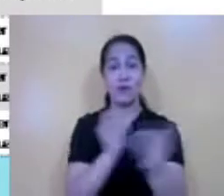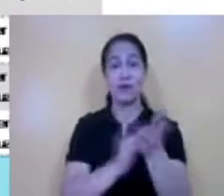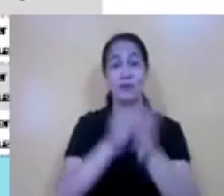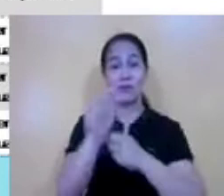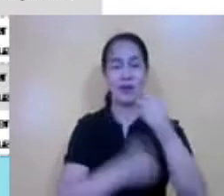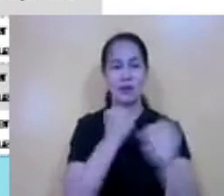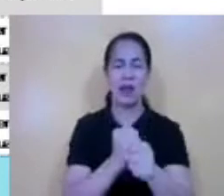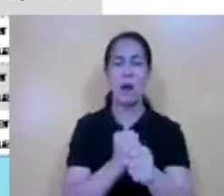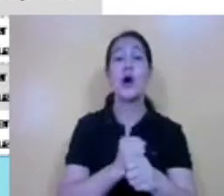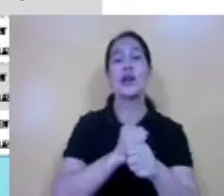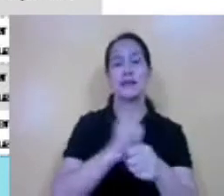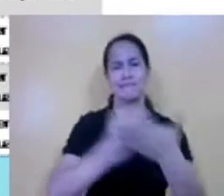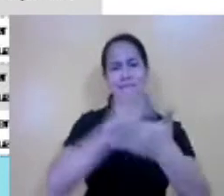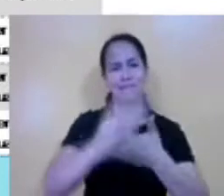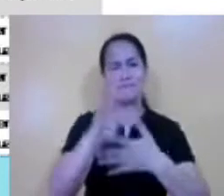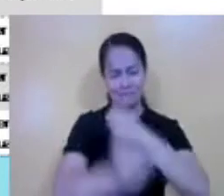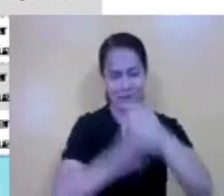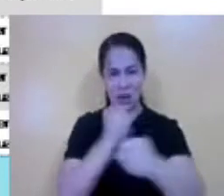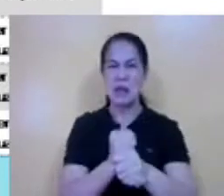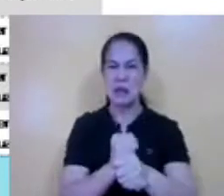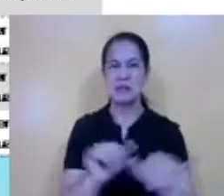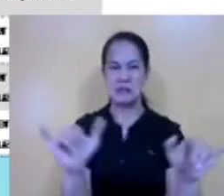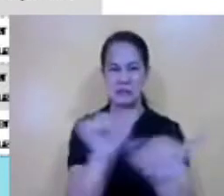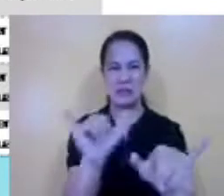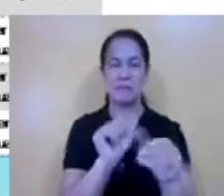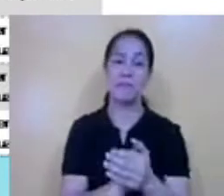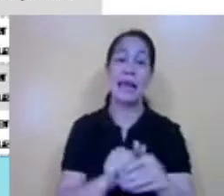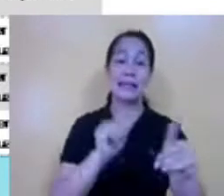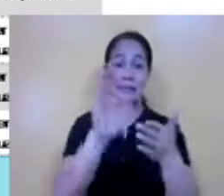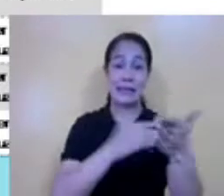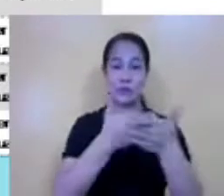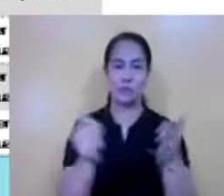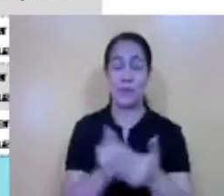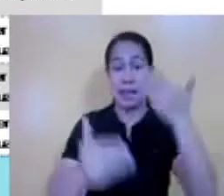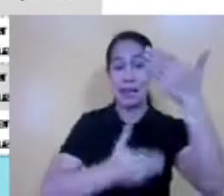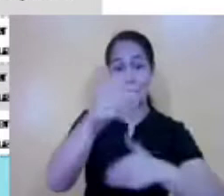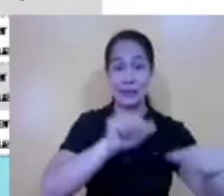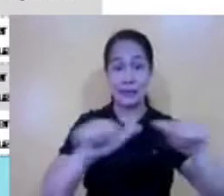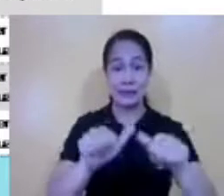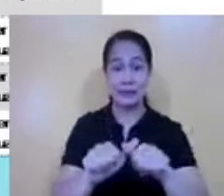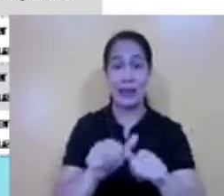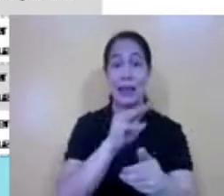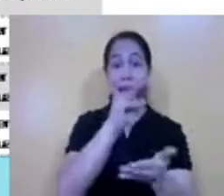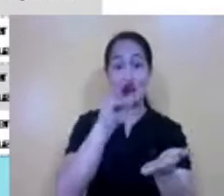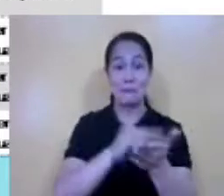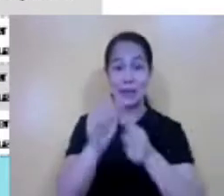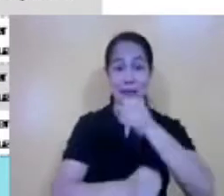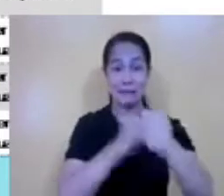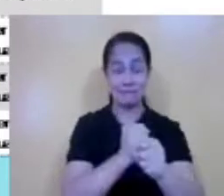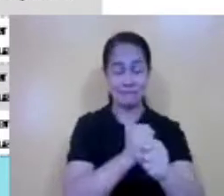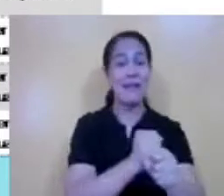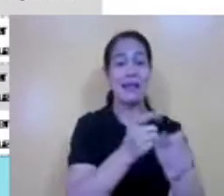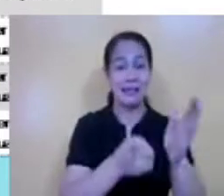year. That's why we retained it. Next activity, mid-year review with development planning. Originally, it was